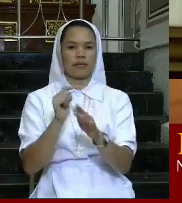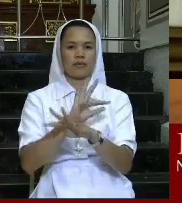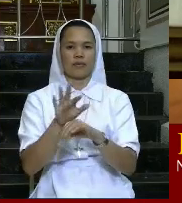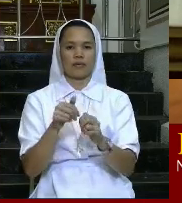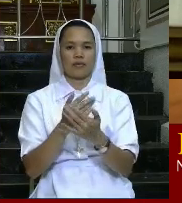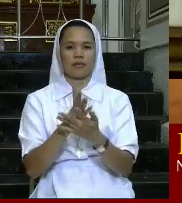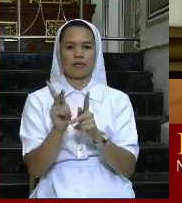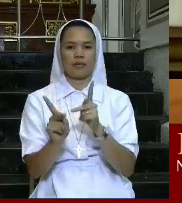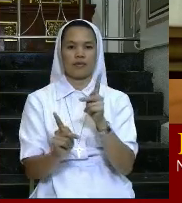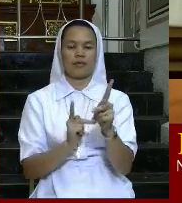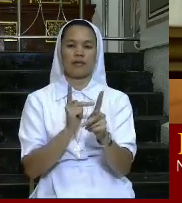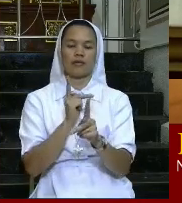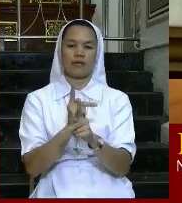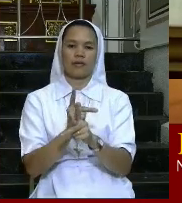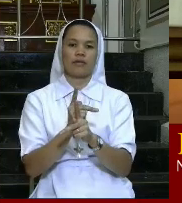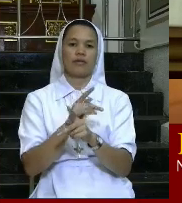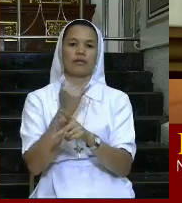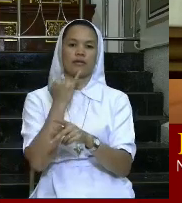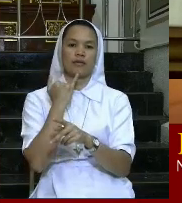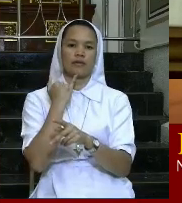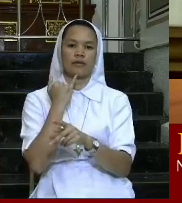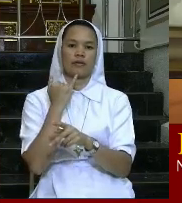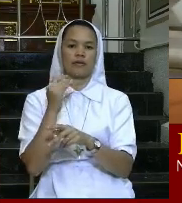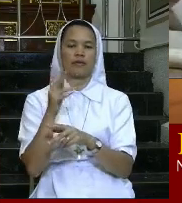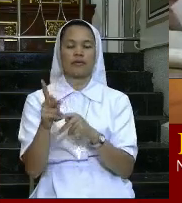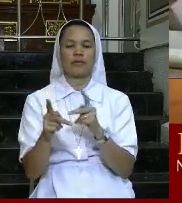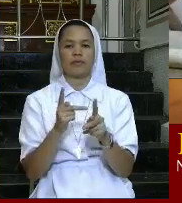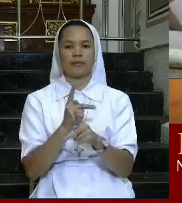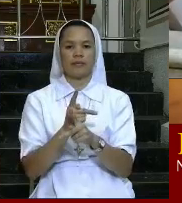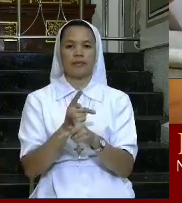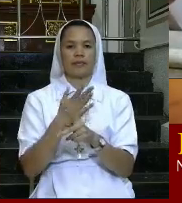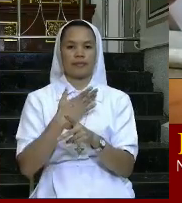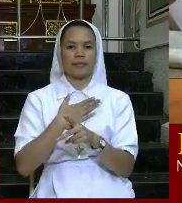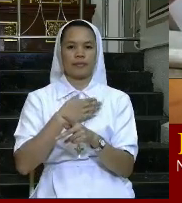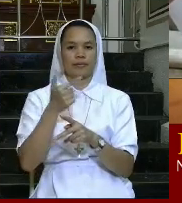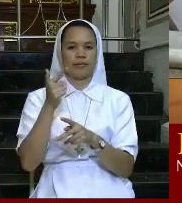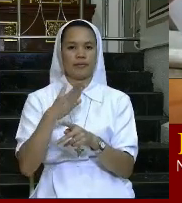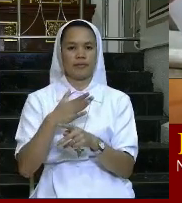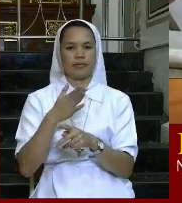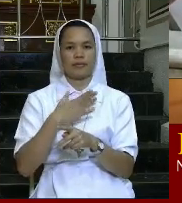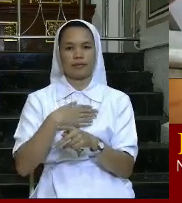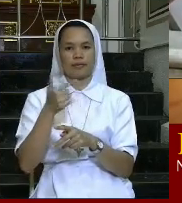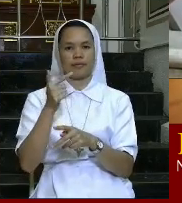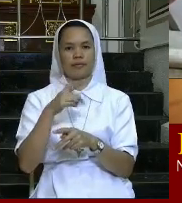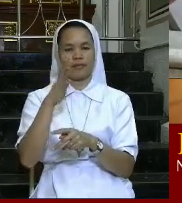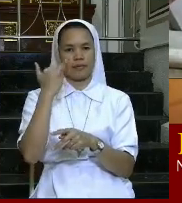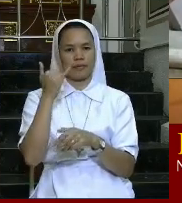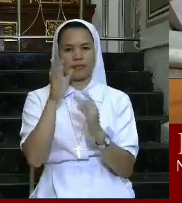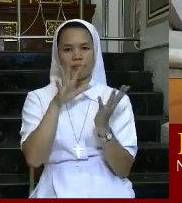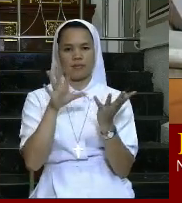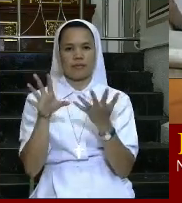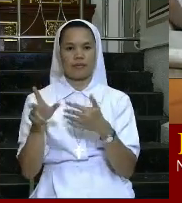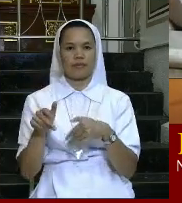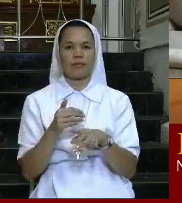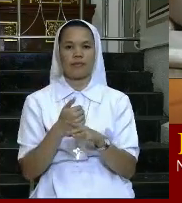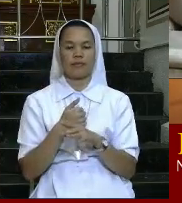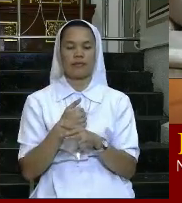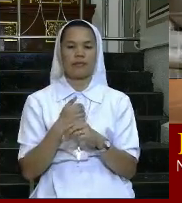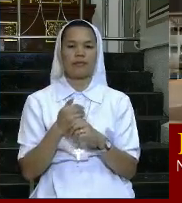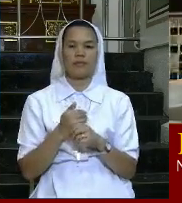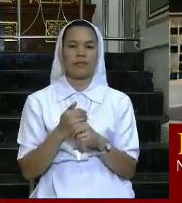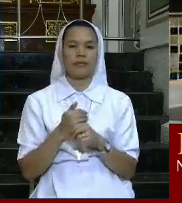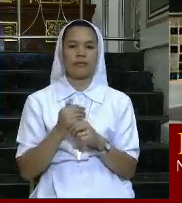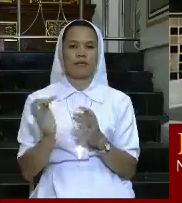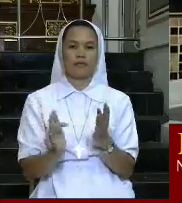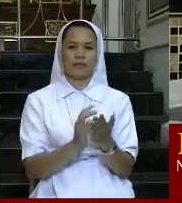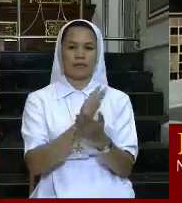you descendants of Israel. My God, why have you abandoned me? The glory